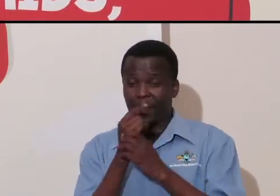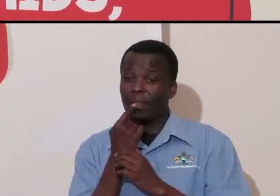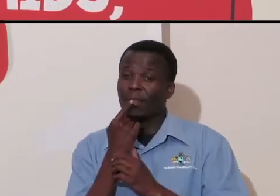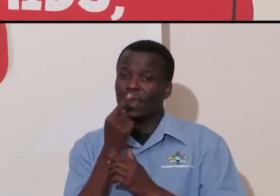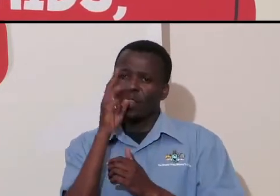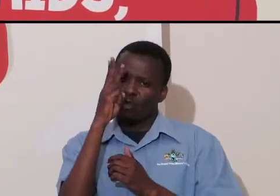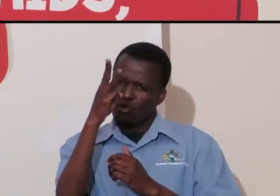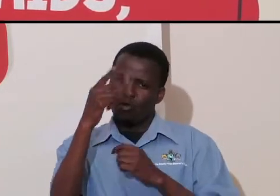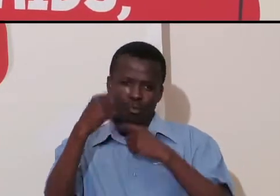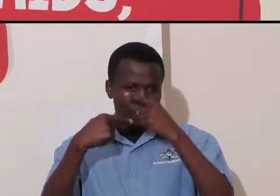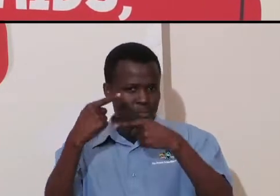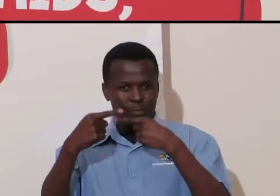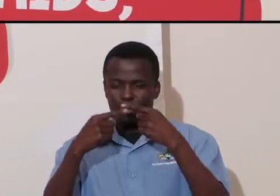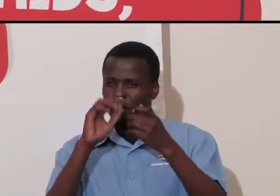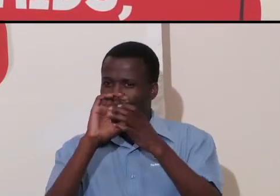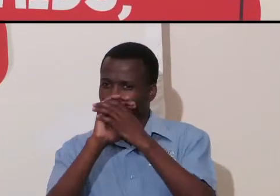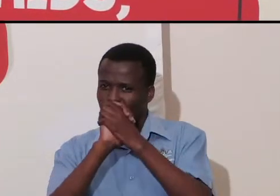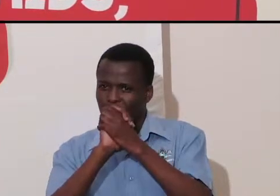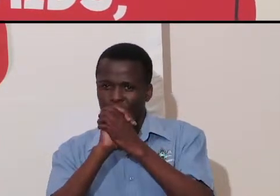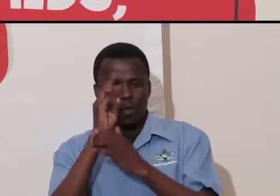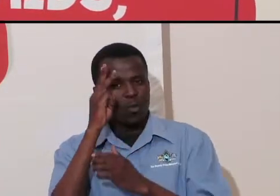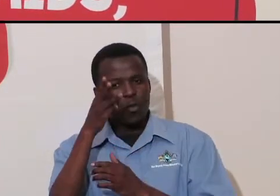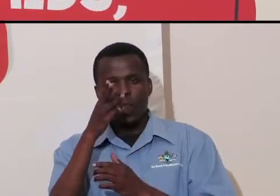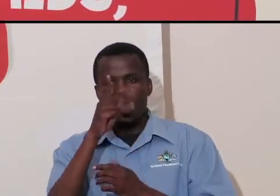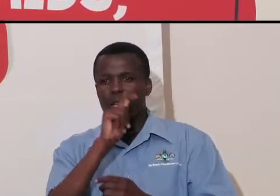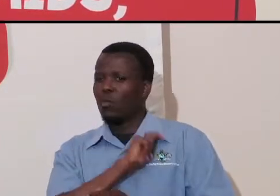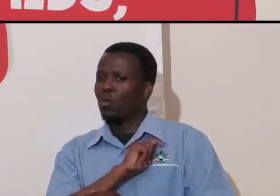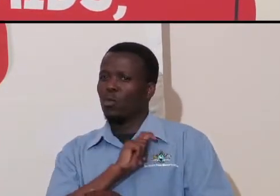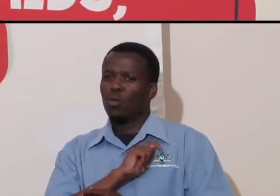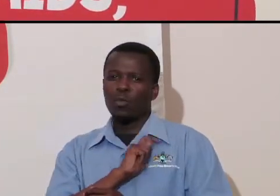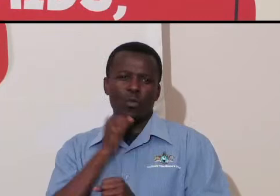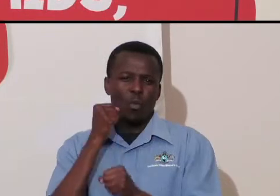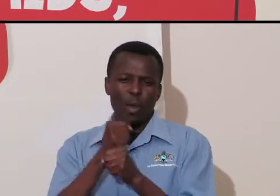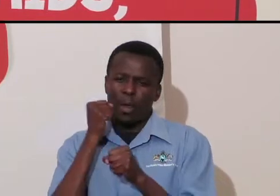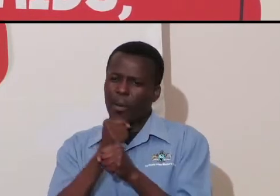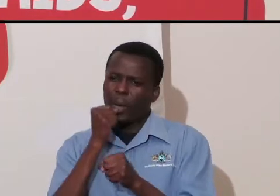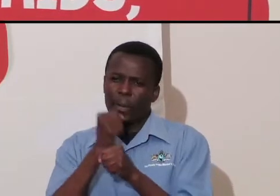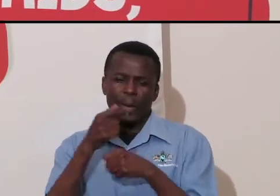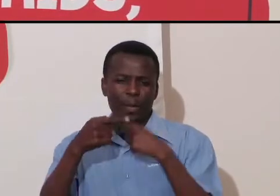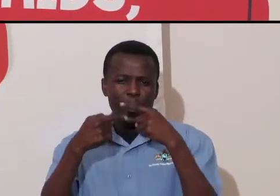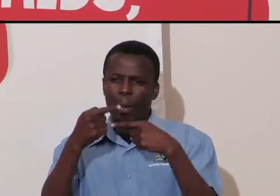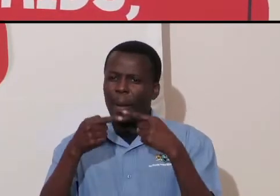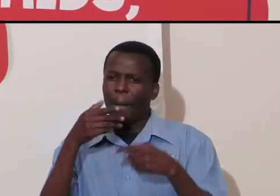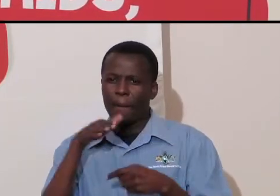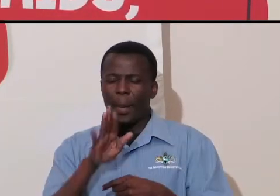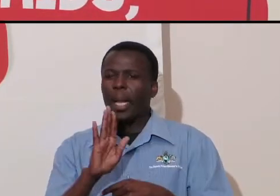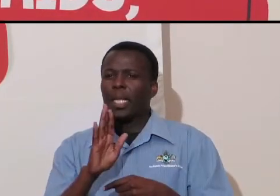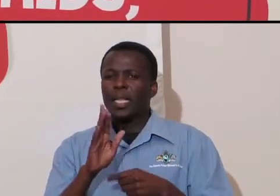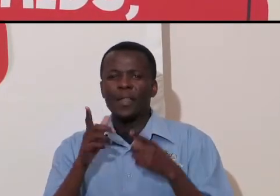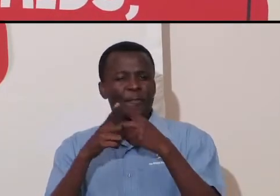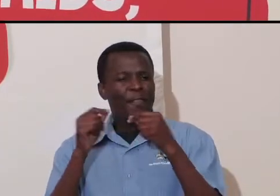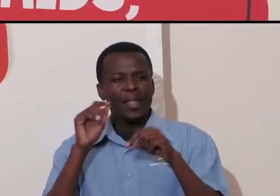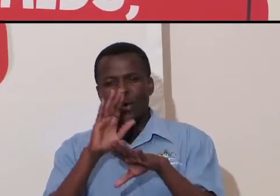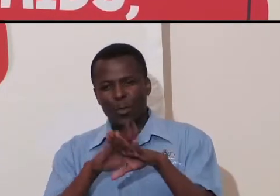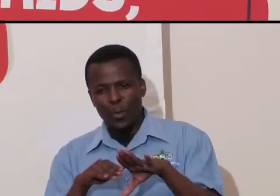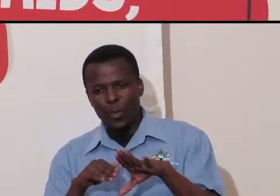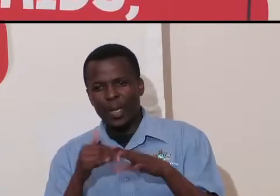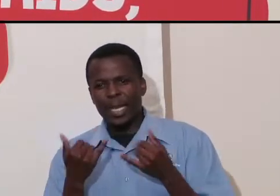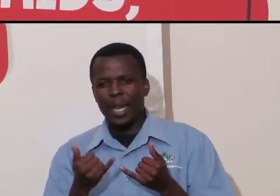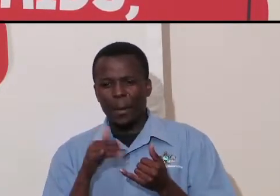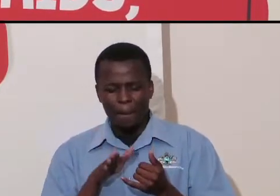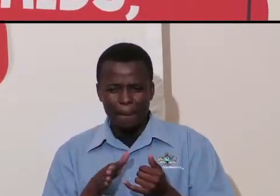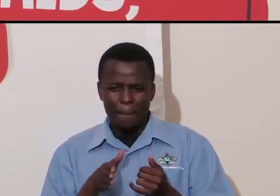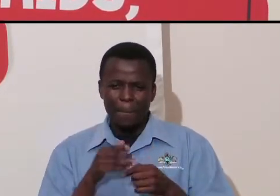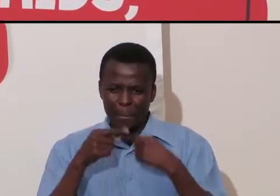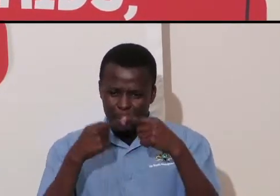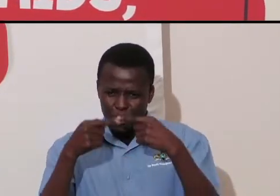us. This is a long haul. Surely it's not yet over until we reach the zero.